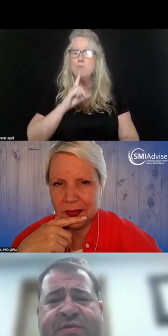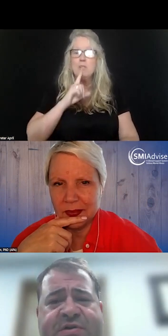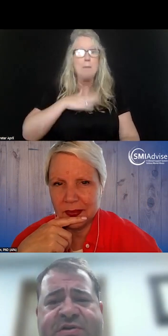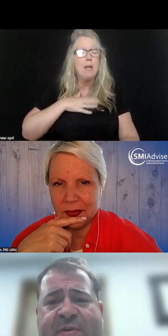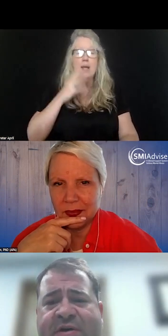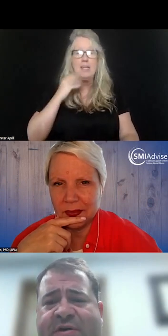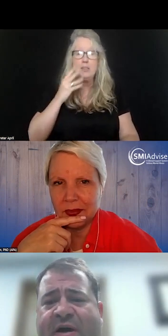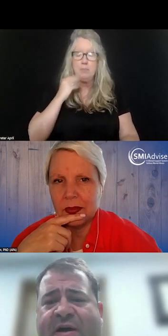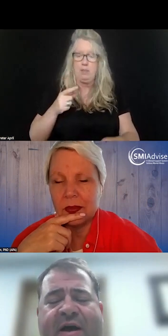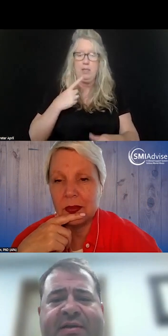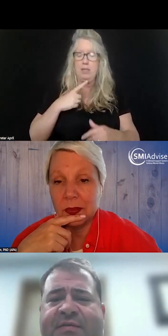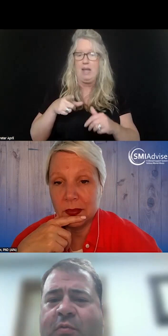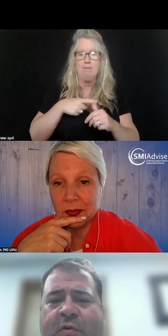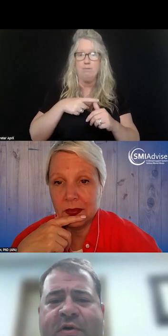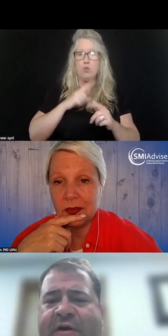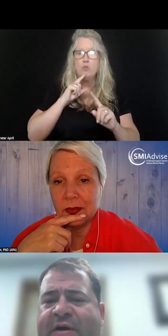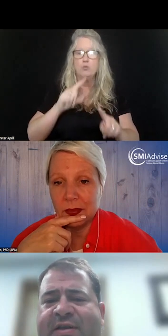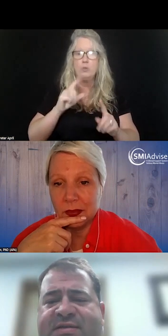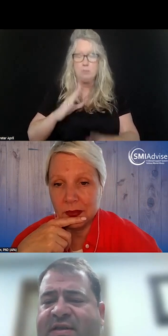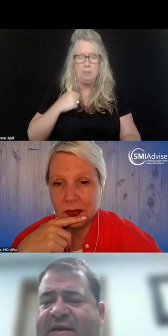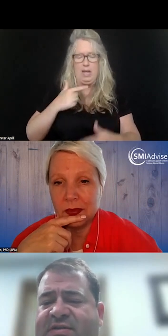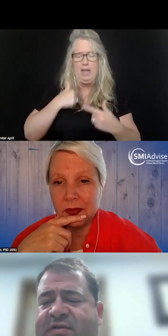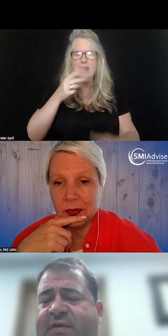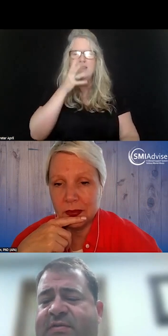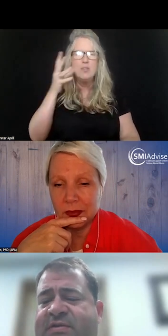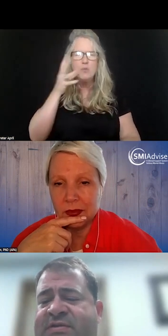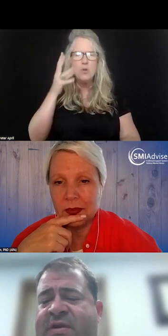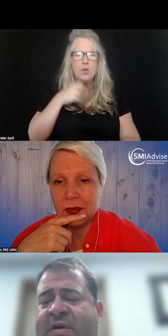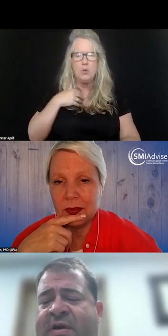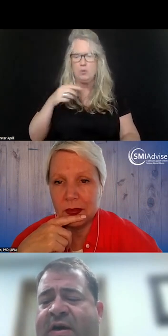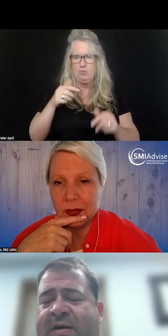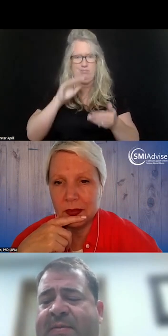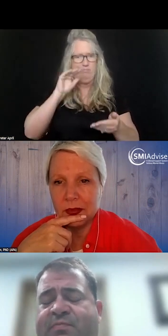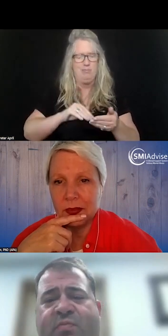experience as a first responder, I live in a rural area, less than 1,000 folks.